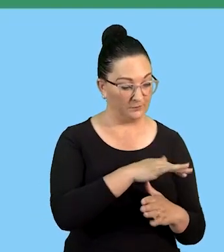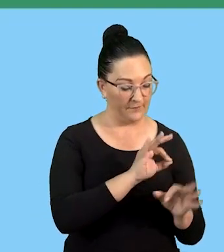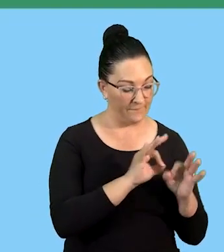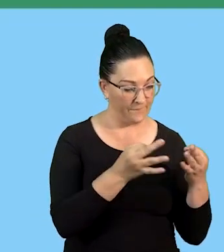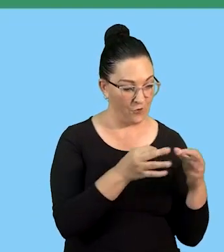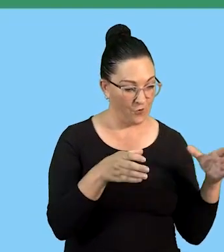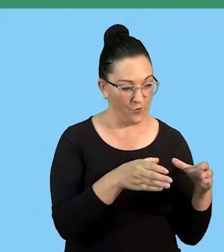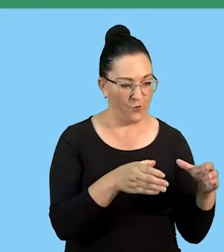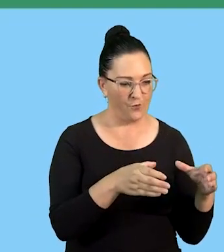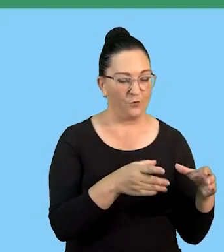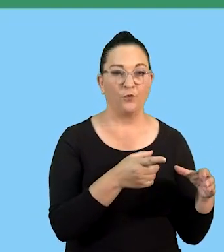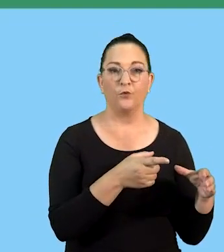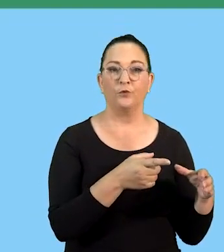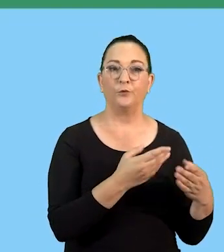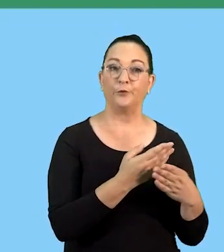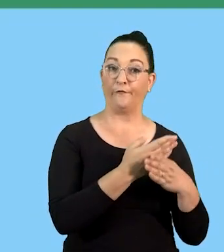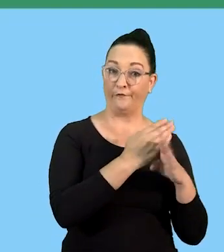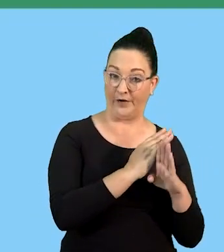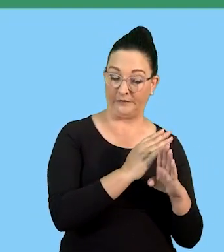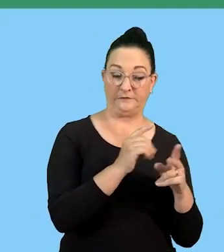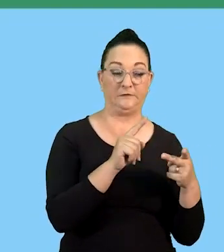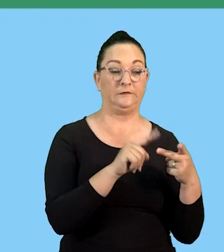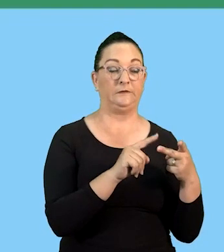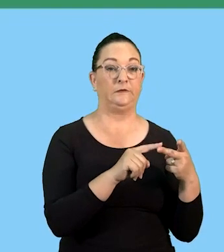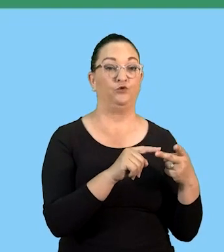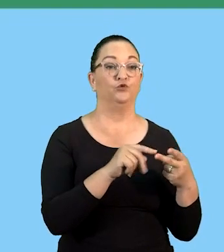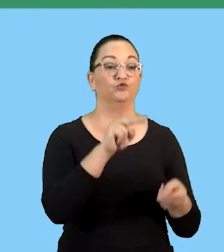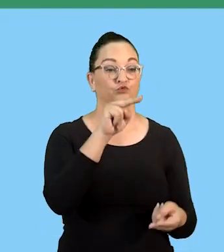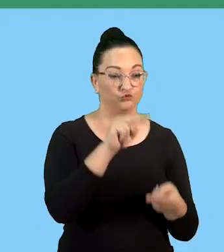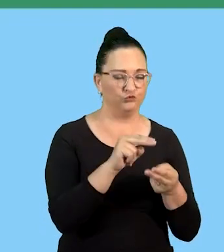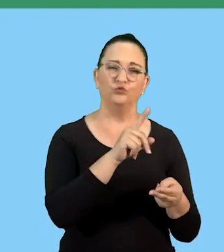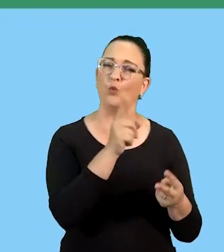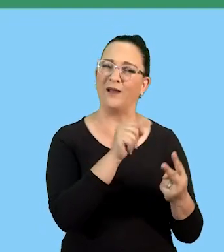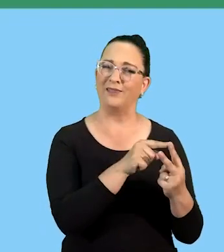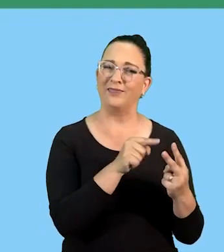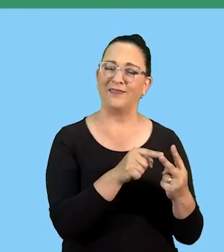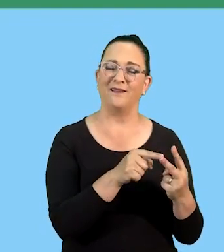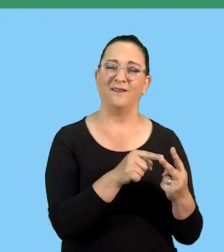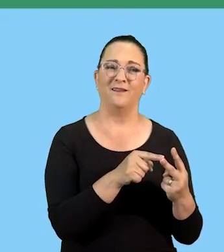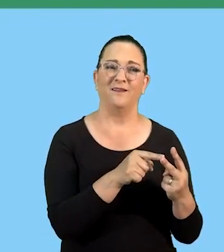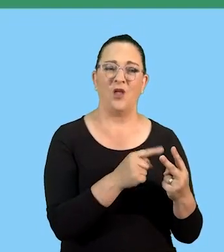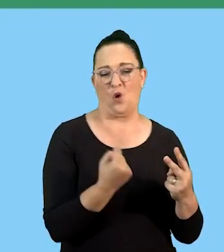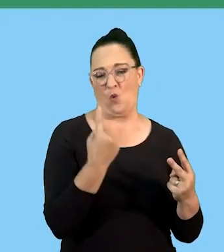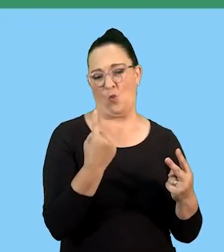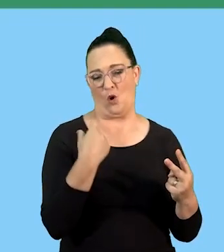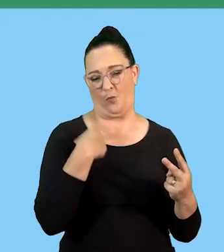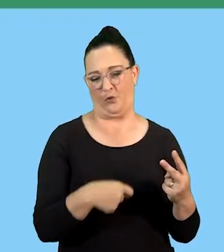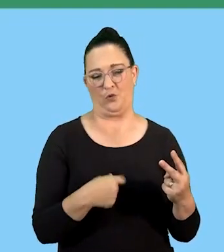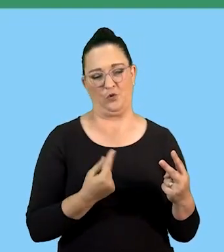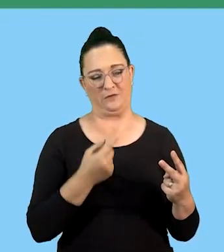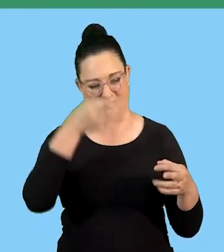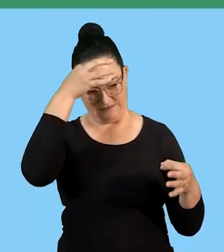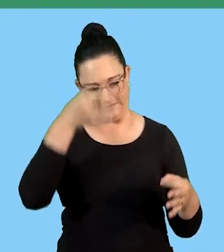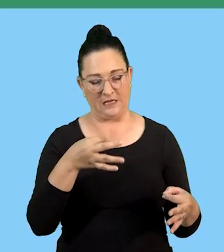prevent, that is number one, not only preventing, reduce one-sided decision-making by employers that